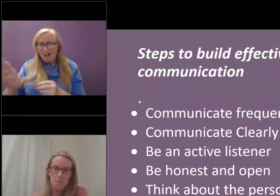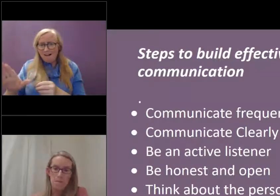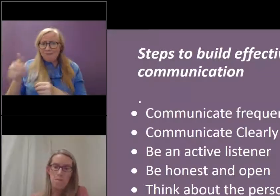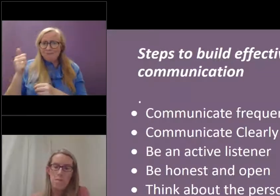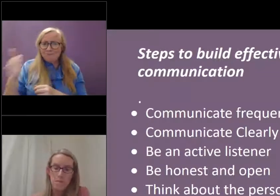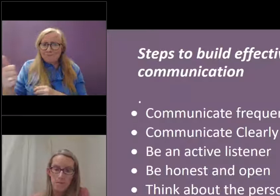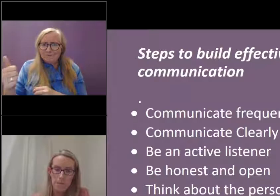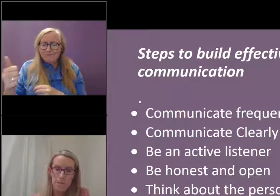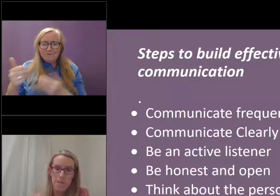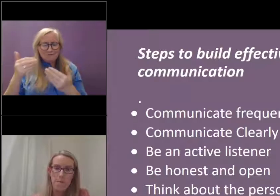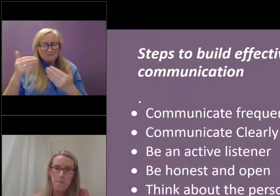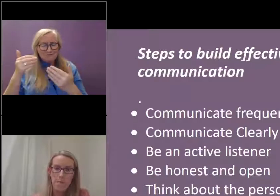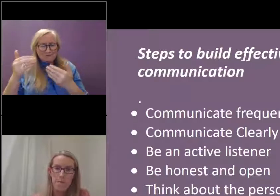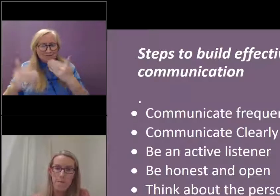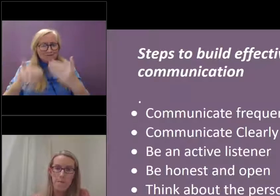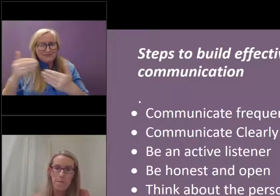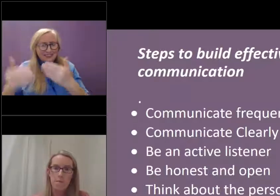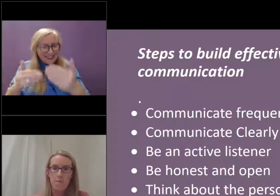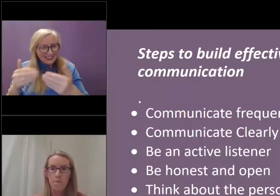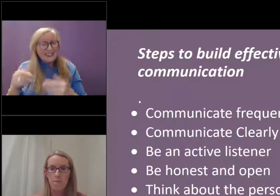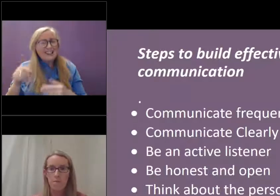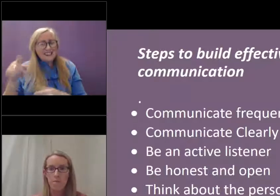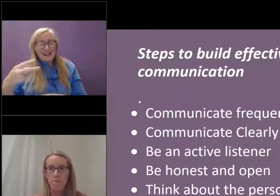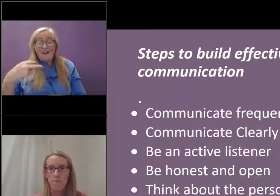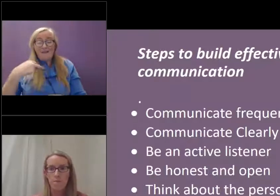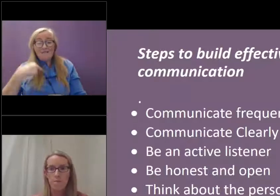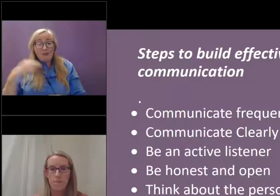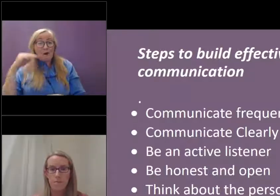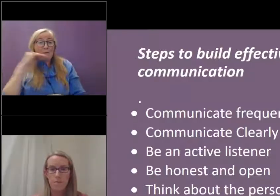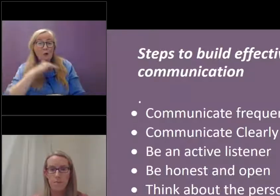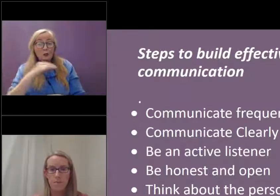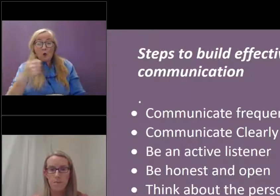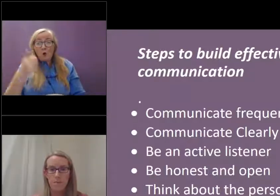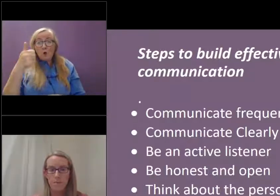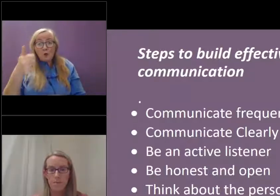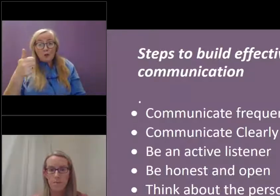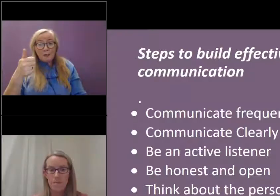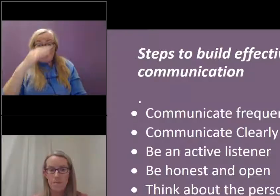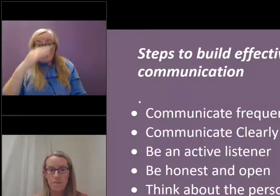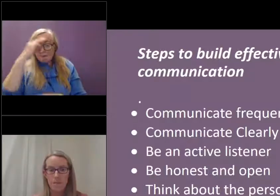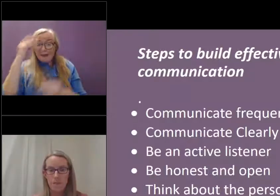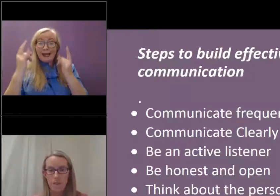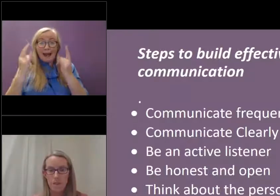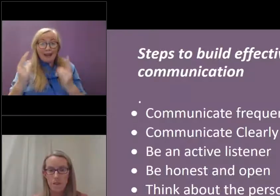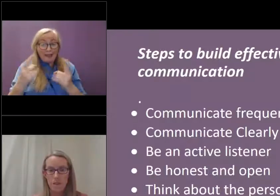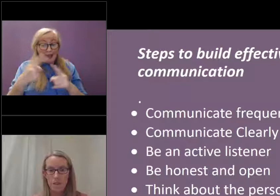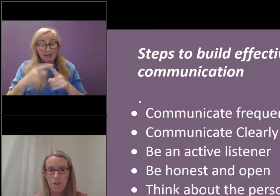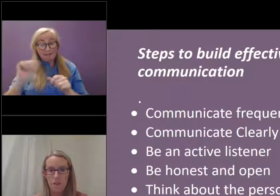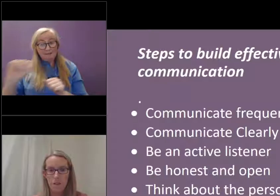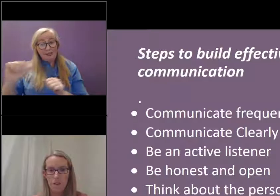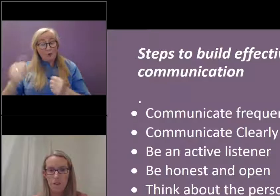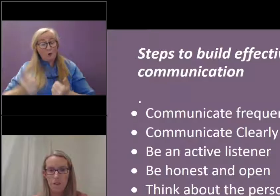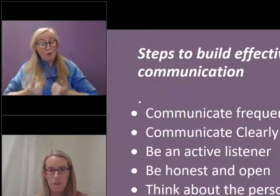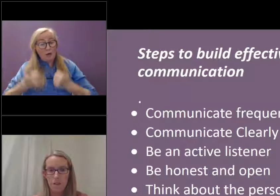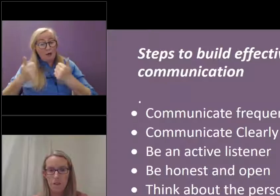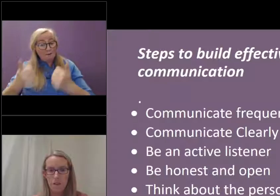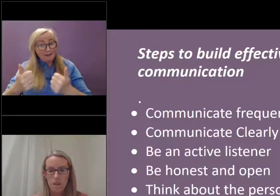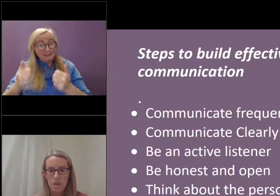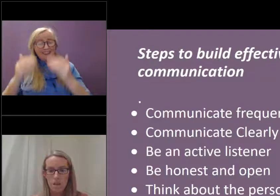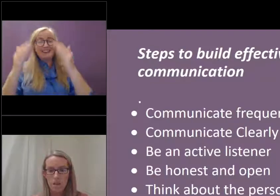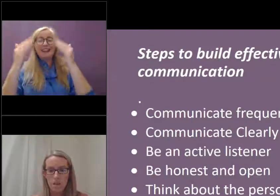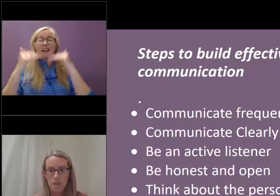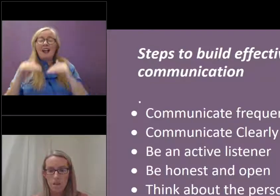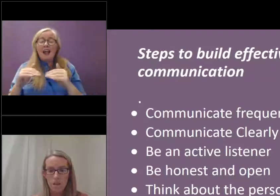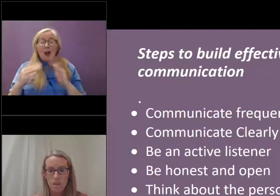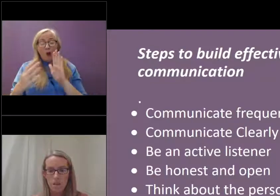self-esteem, which is super important for good mental health and overall well-being. And lastly, thinking about